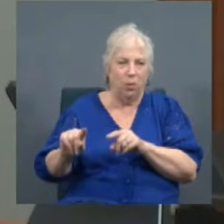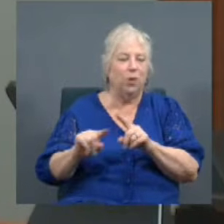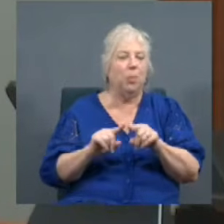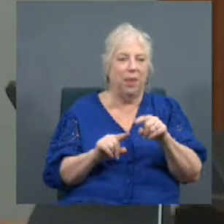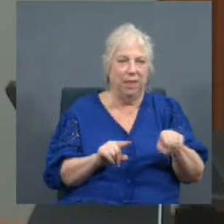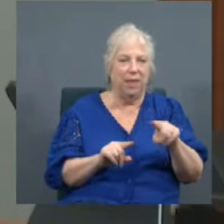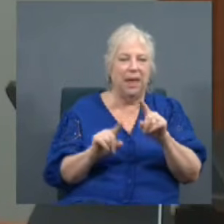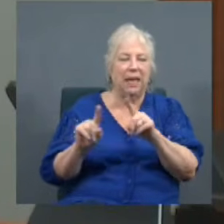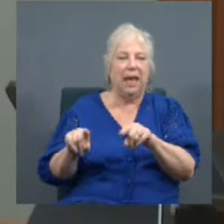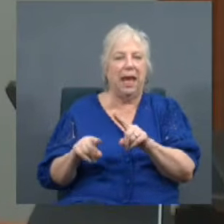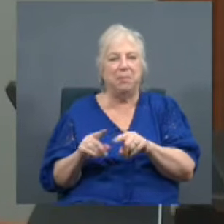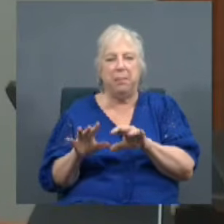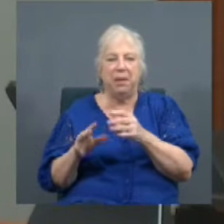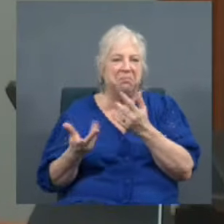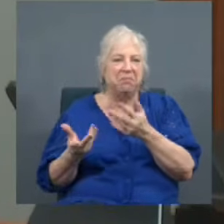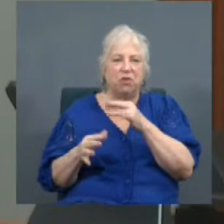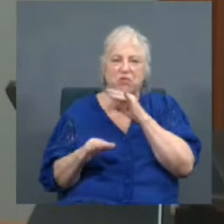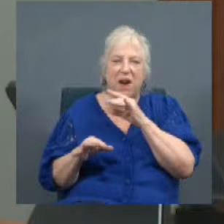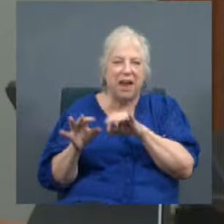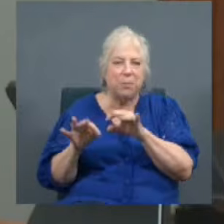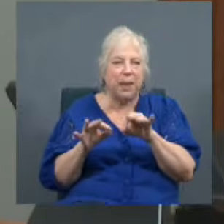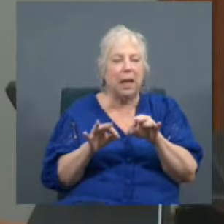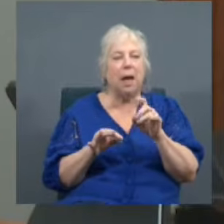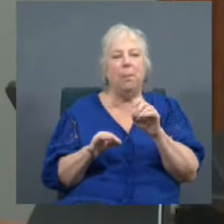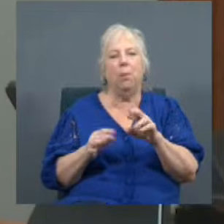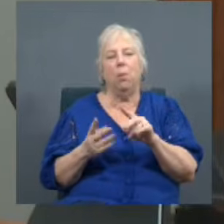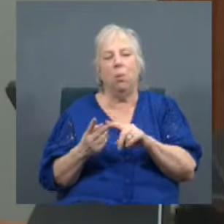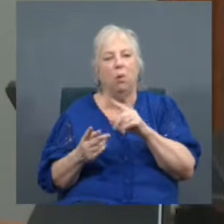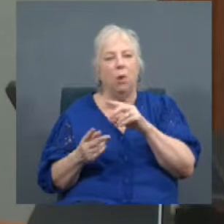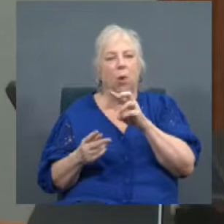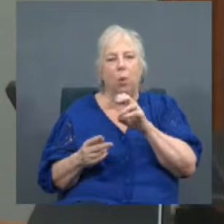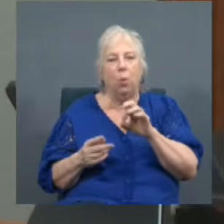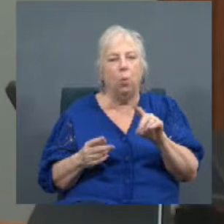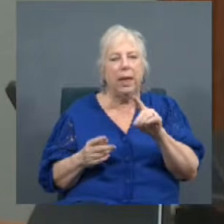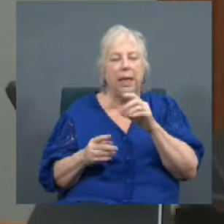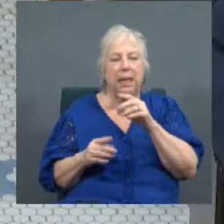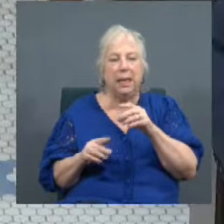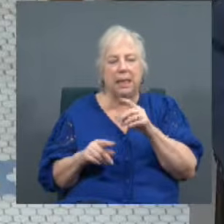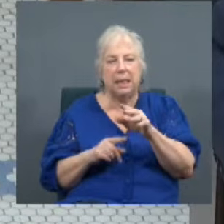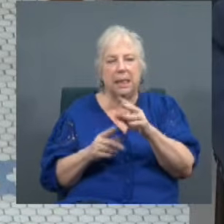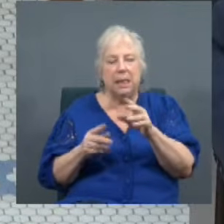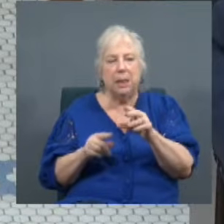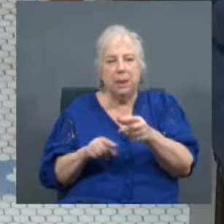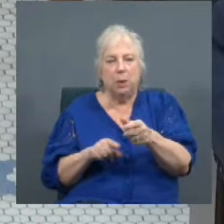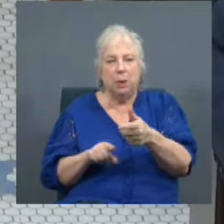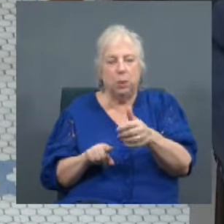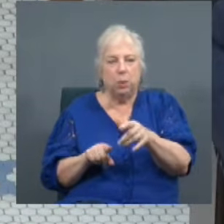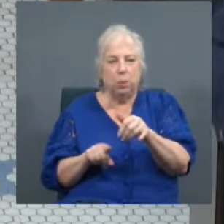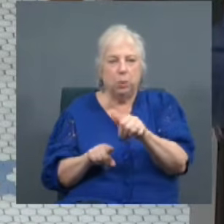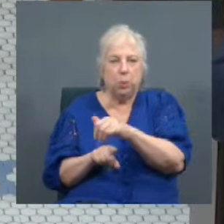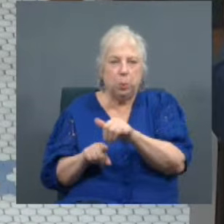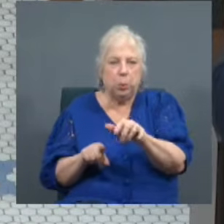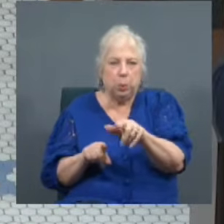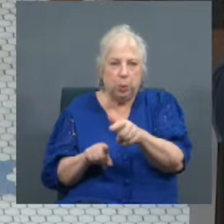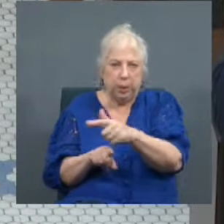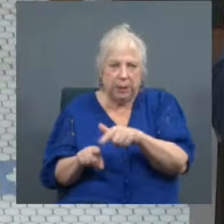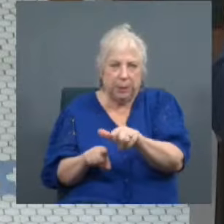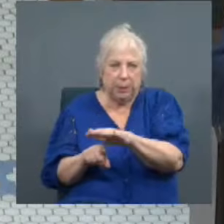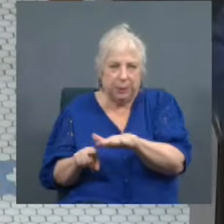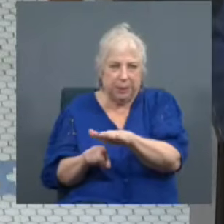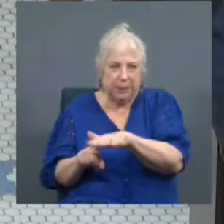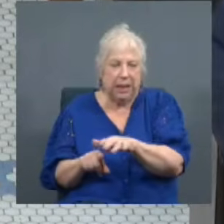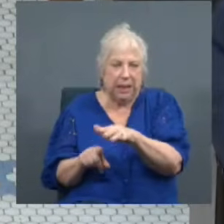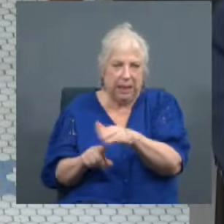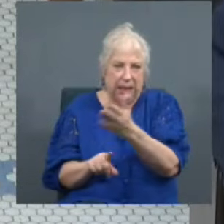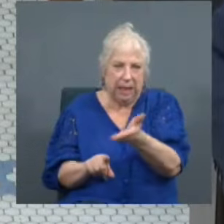eating, any clearance of issues that we would have as far as grass, high grass, weeds, anything like that. So how